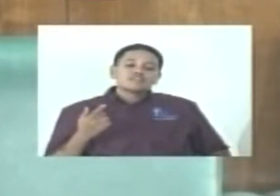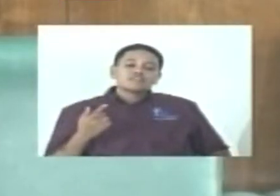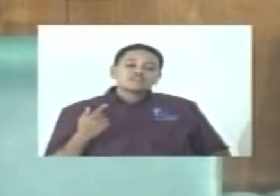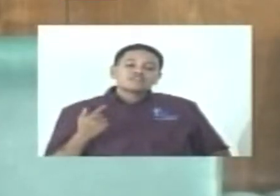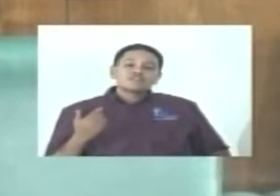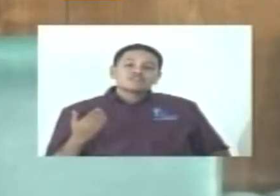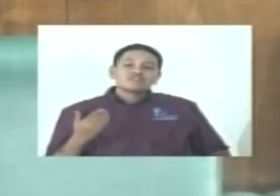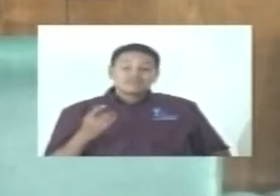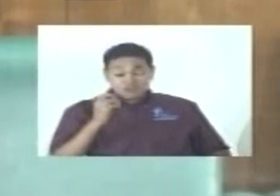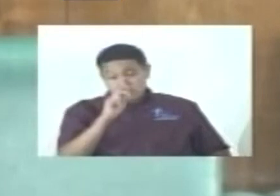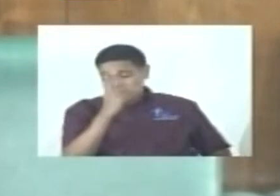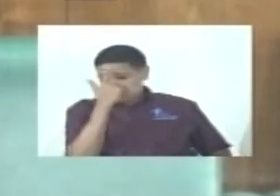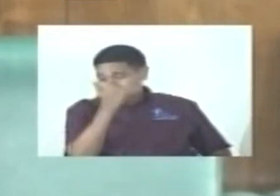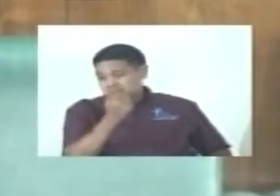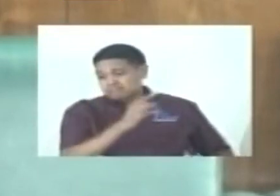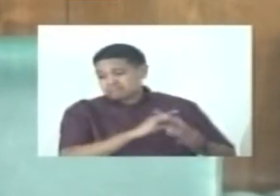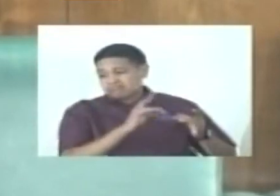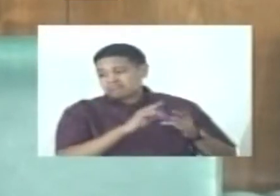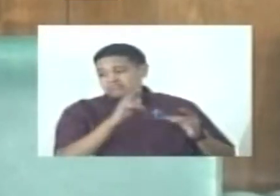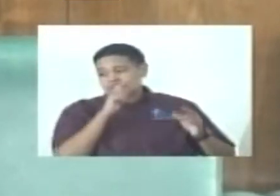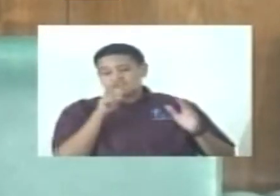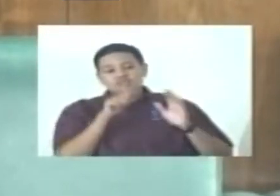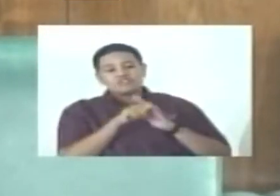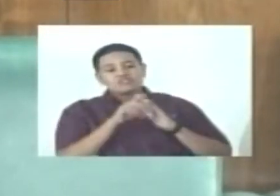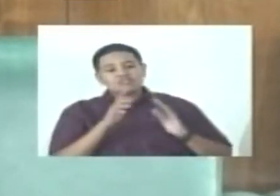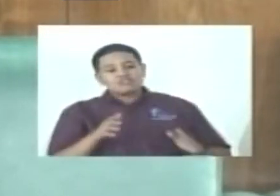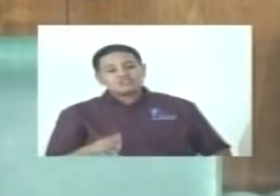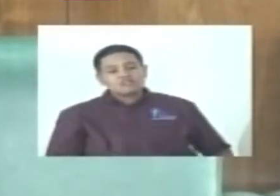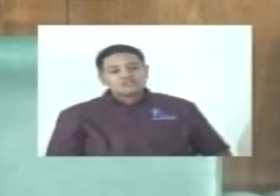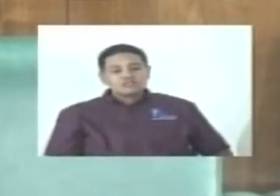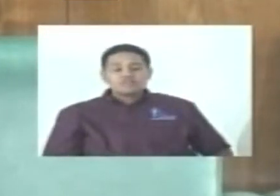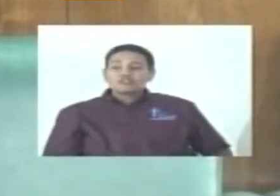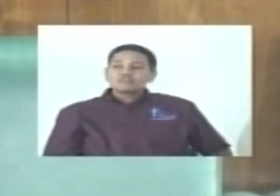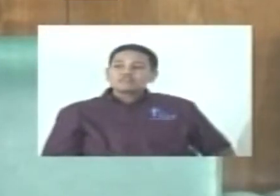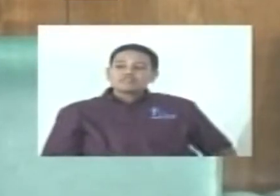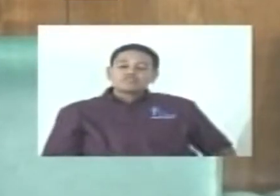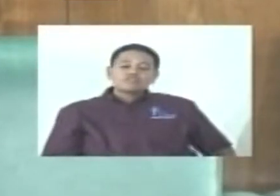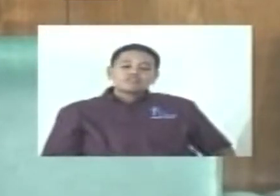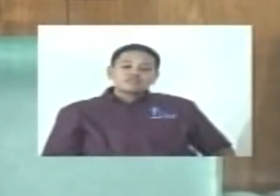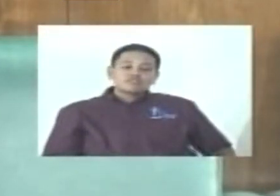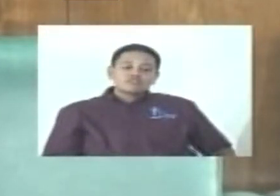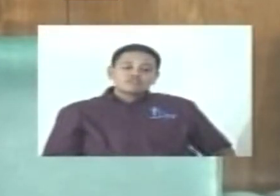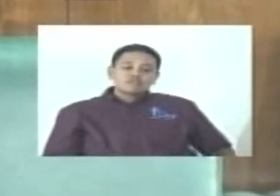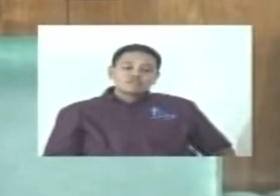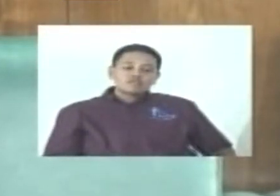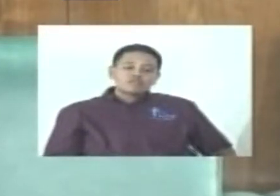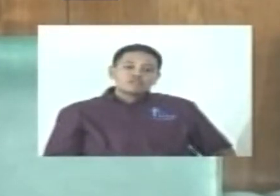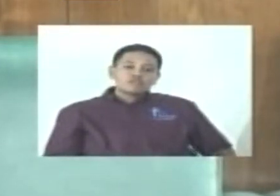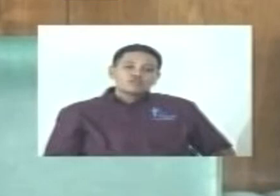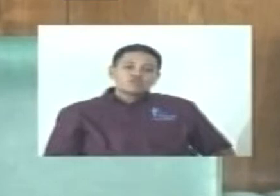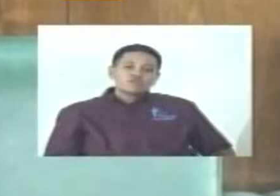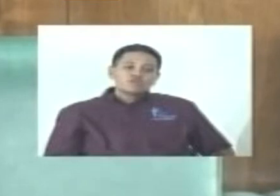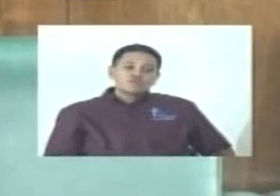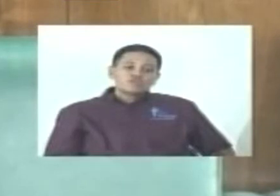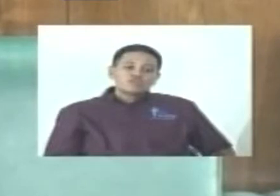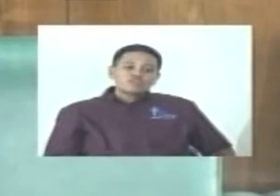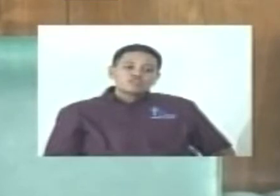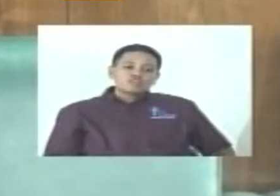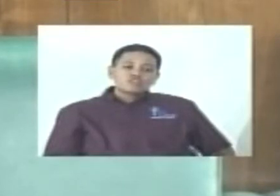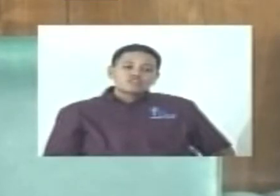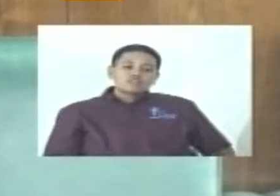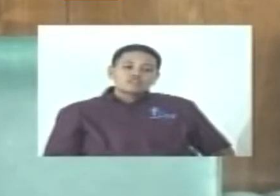The homicide. The one who can't say killing. The homicide. It